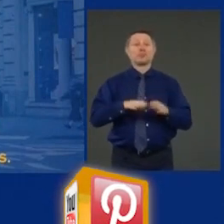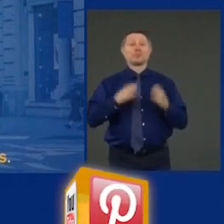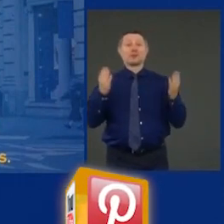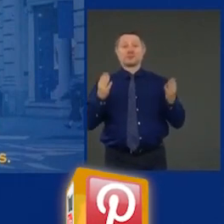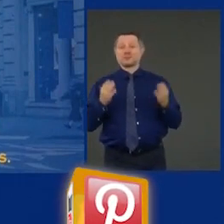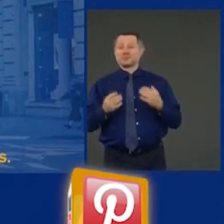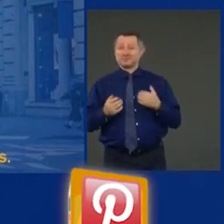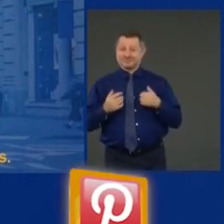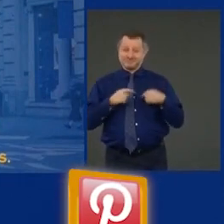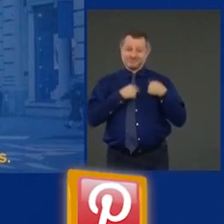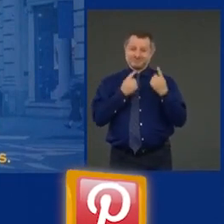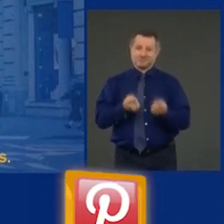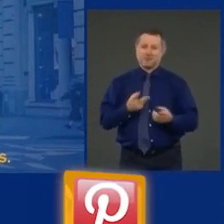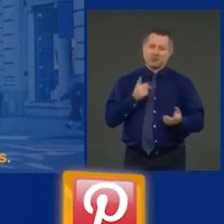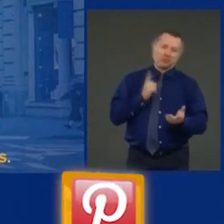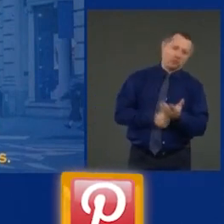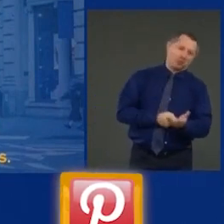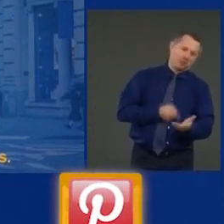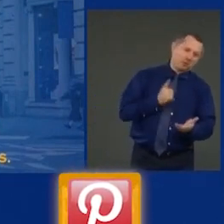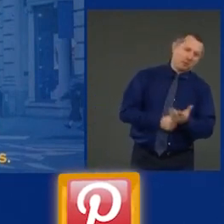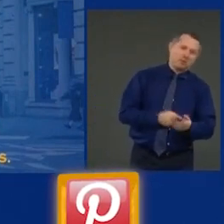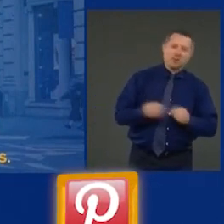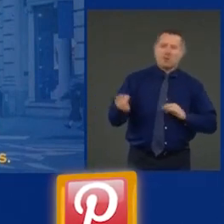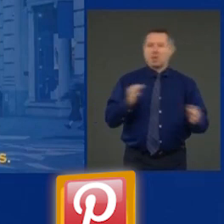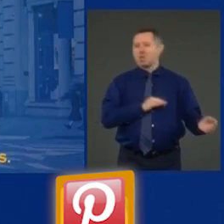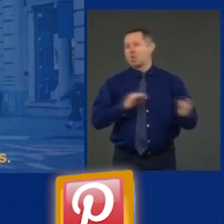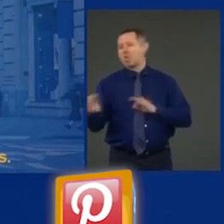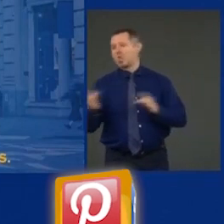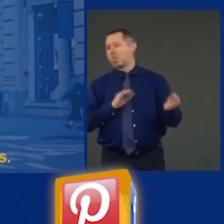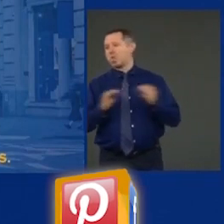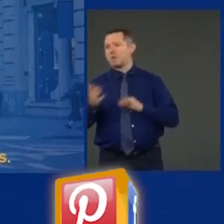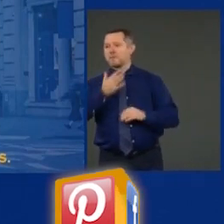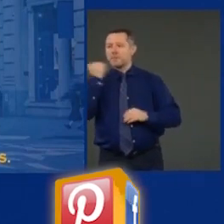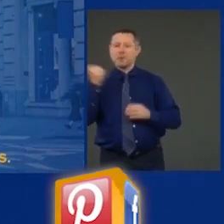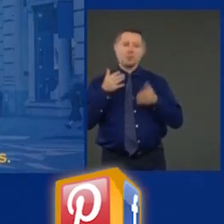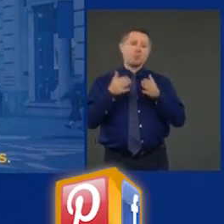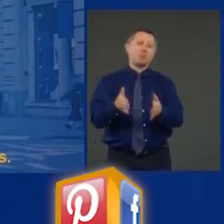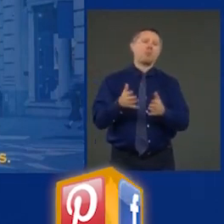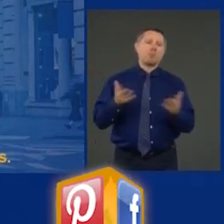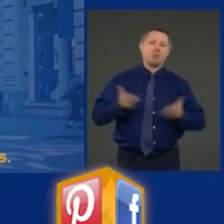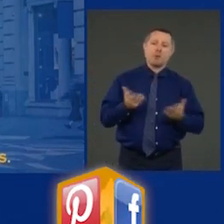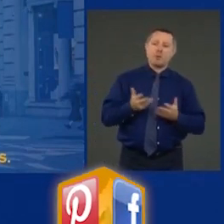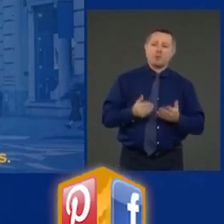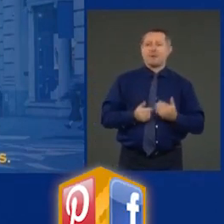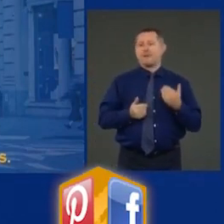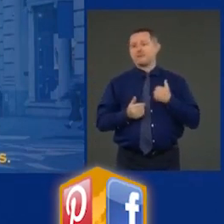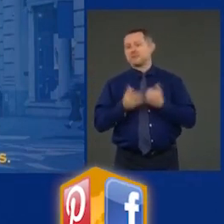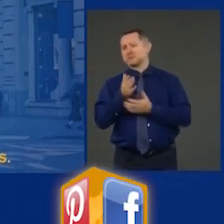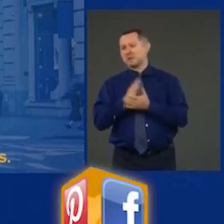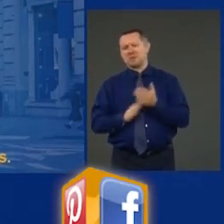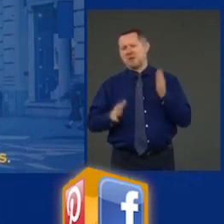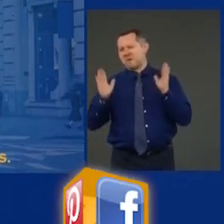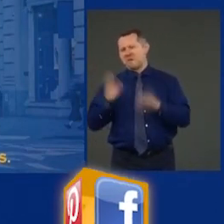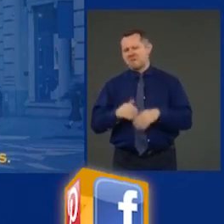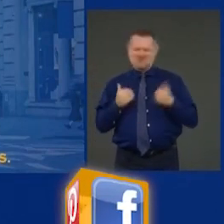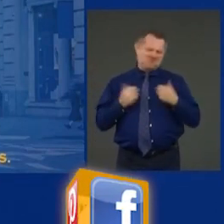in this nation as to how to reopen. Well, reopen fast,